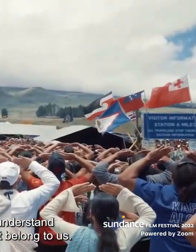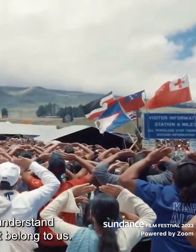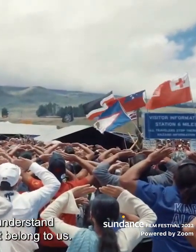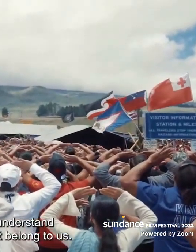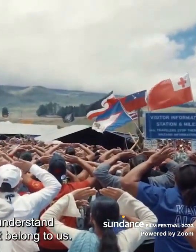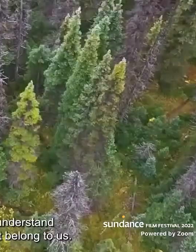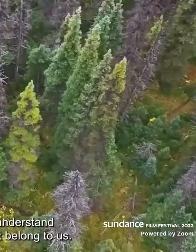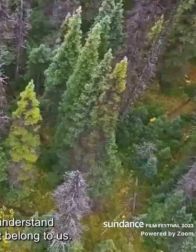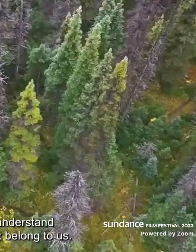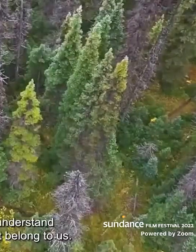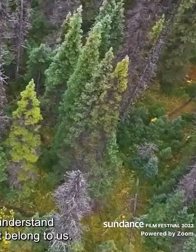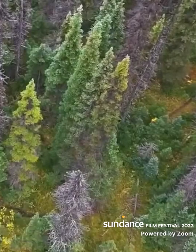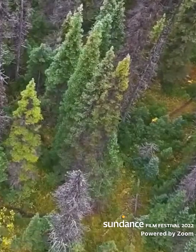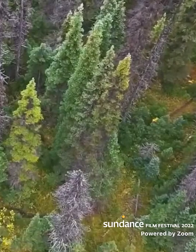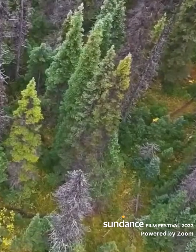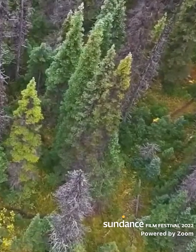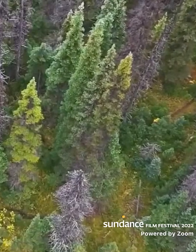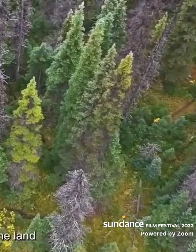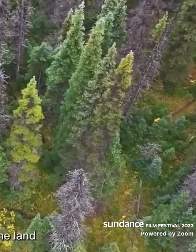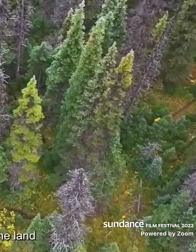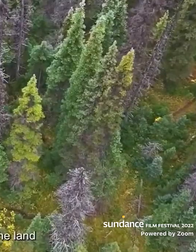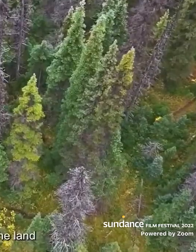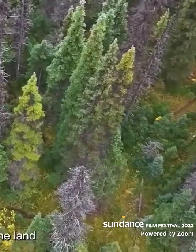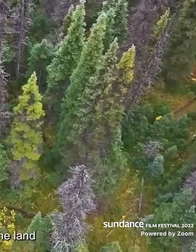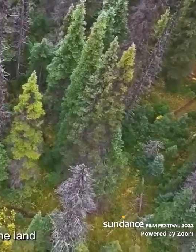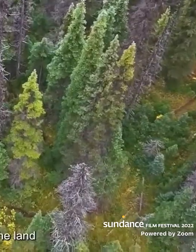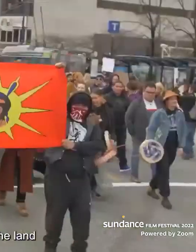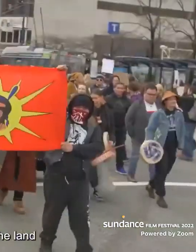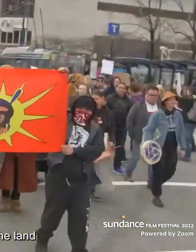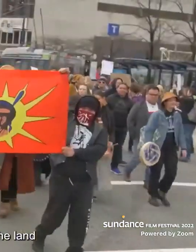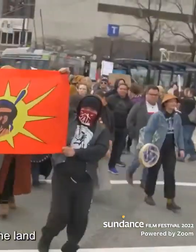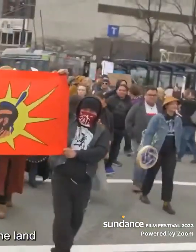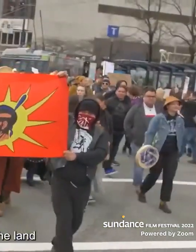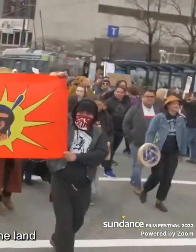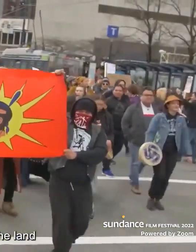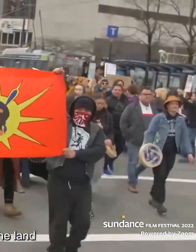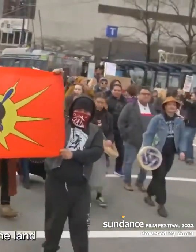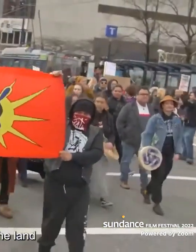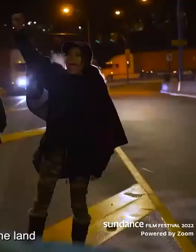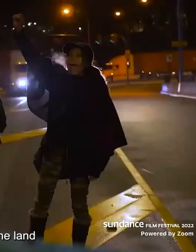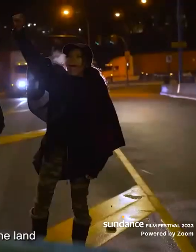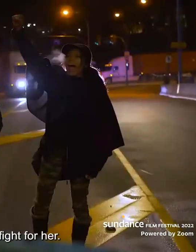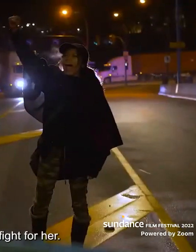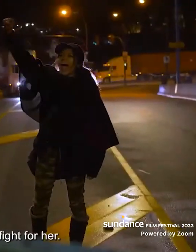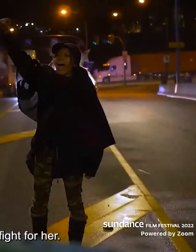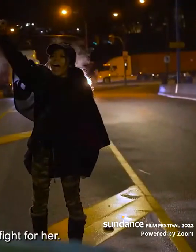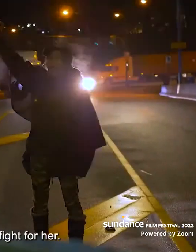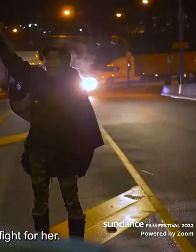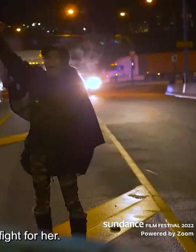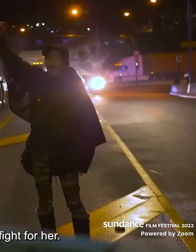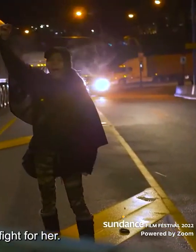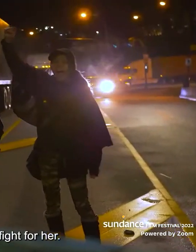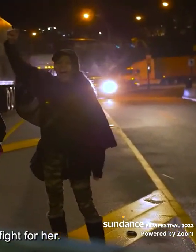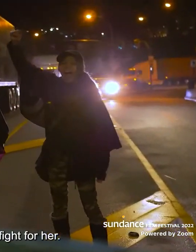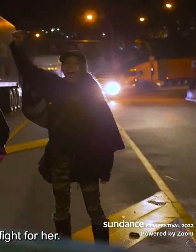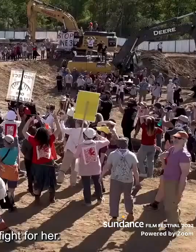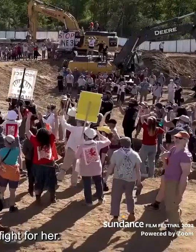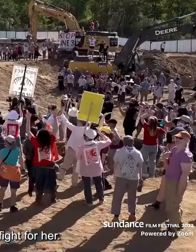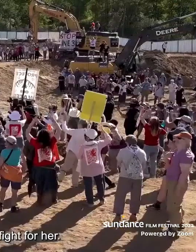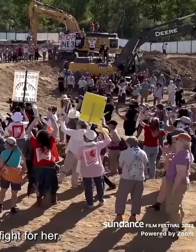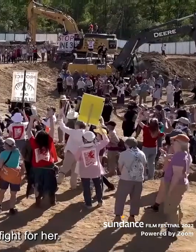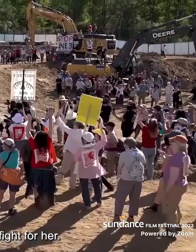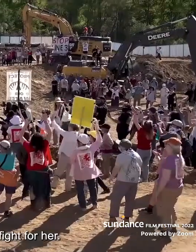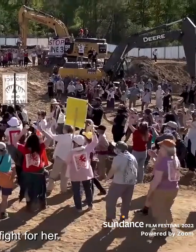understand that the land does not belong to us. We belong to the land. And we continue to fight for her.